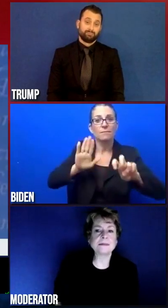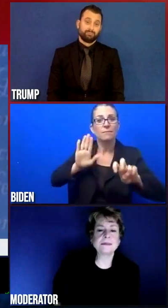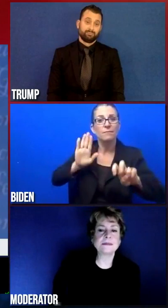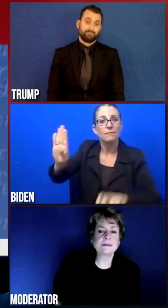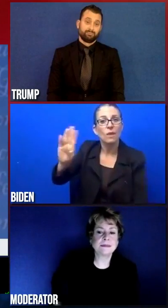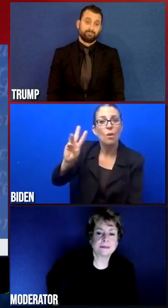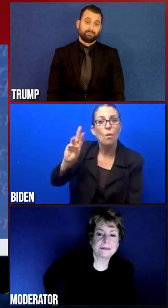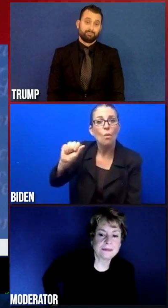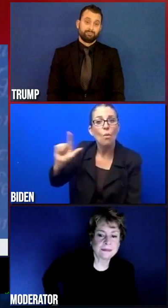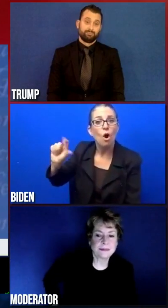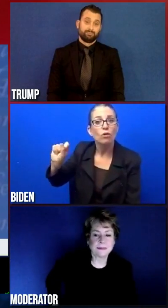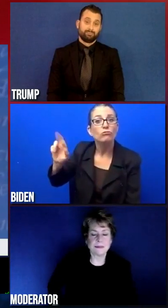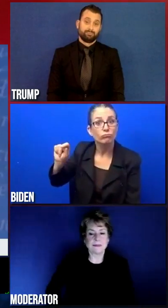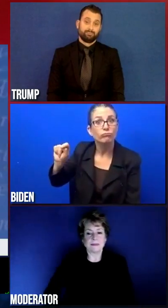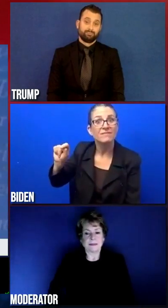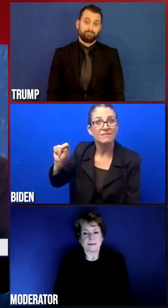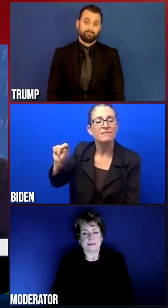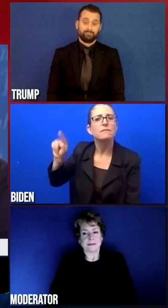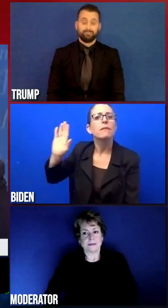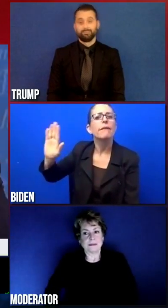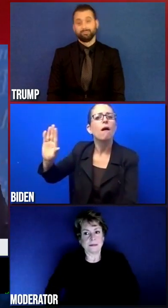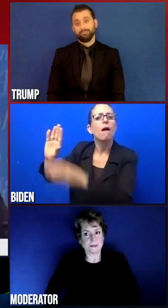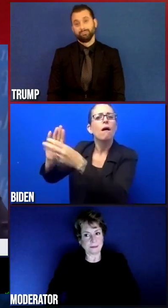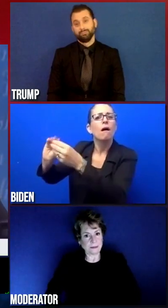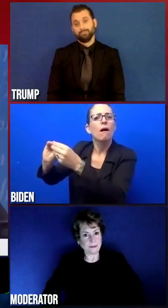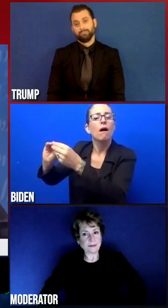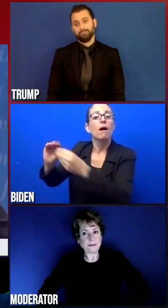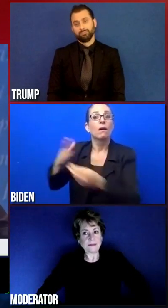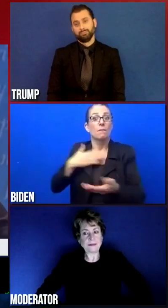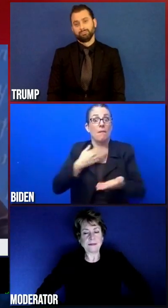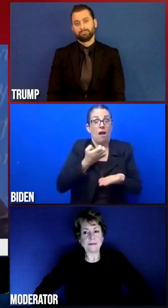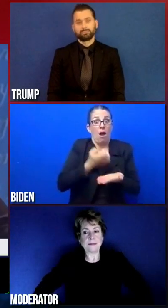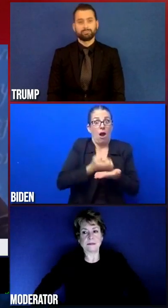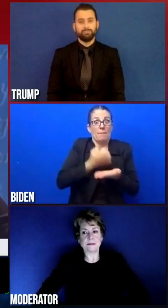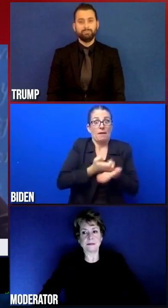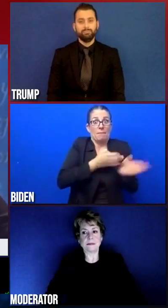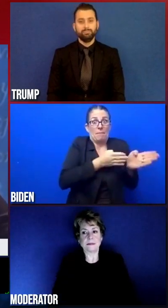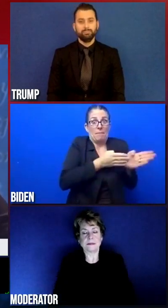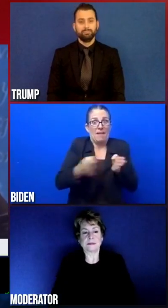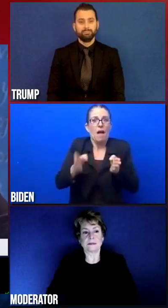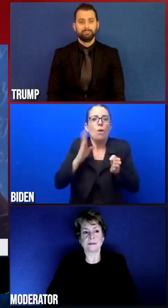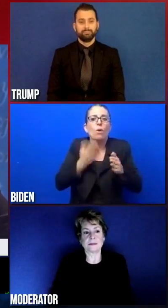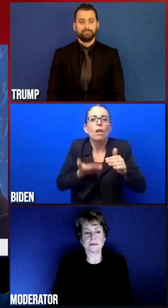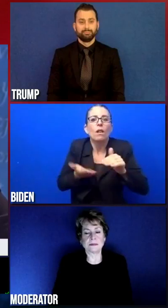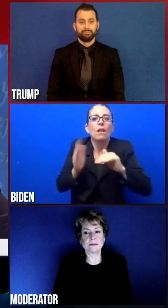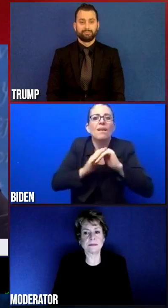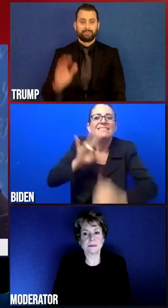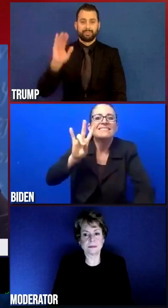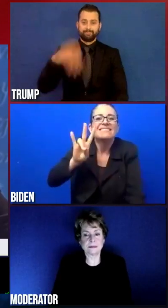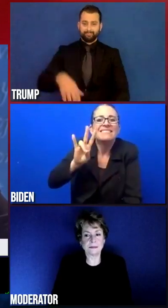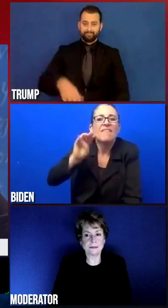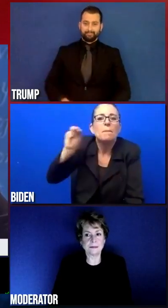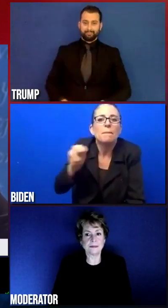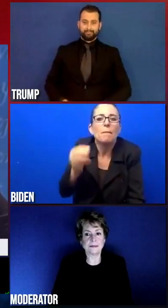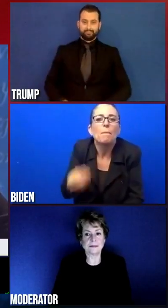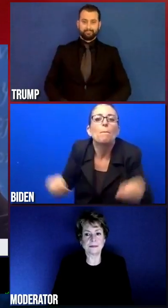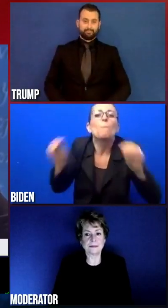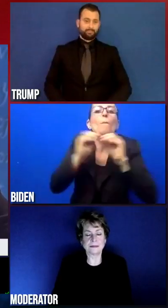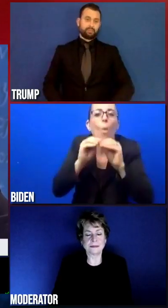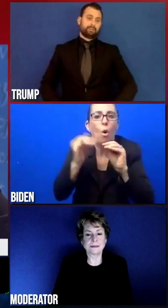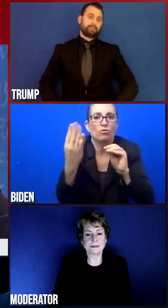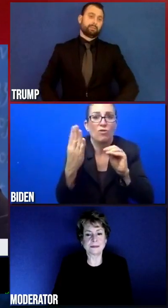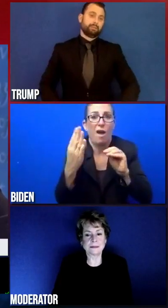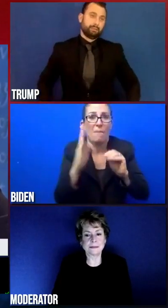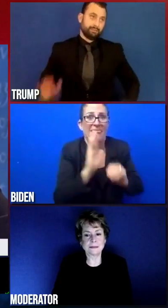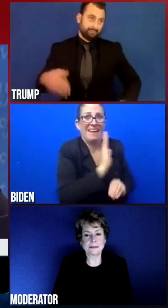economic plan would create 7 million more jobs than his in 4 years, number one. And number two, it would create an